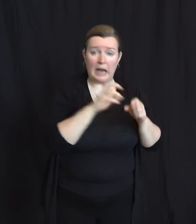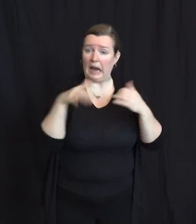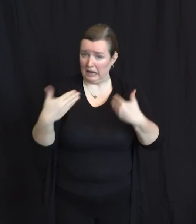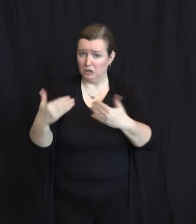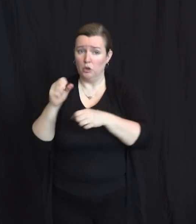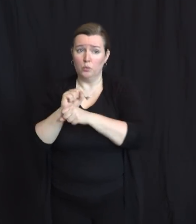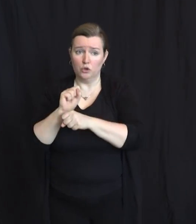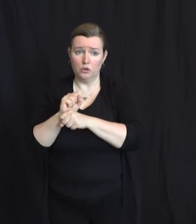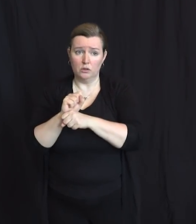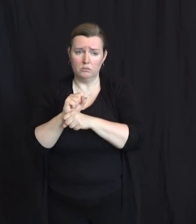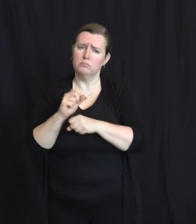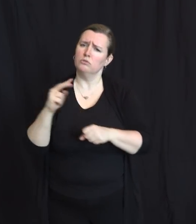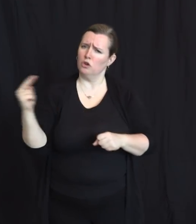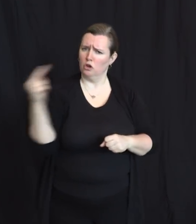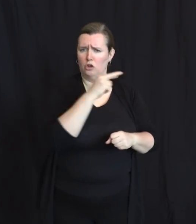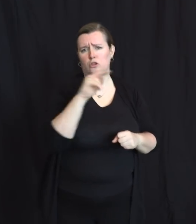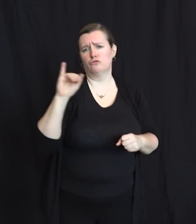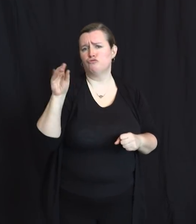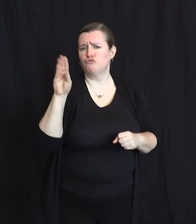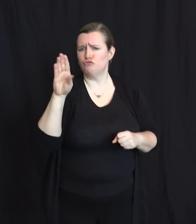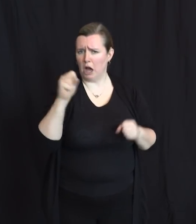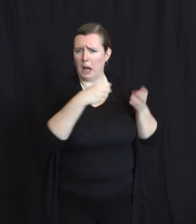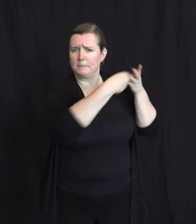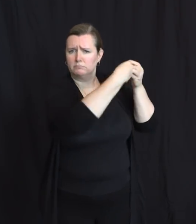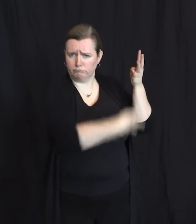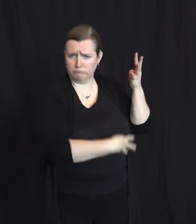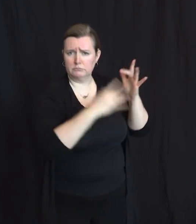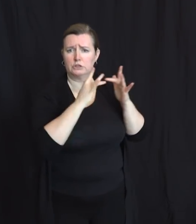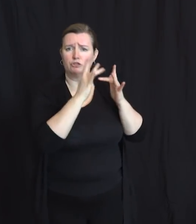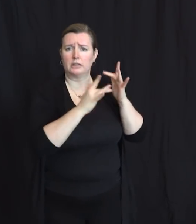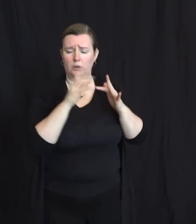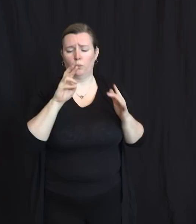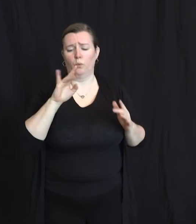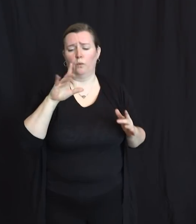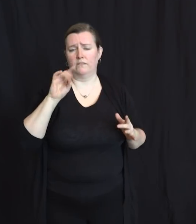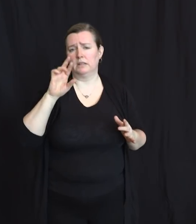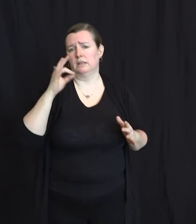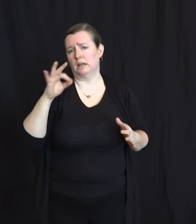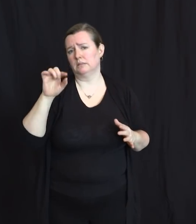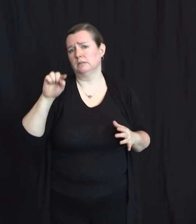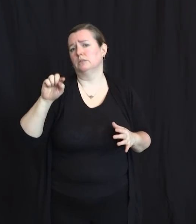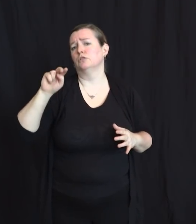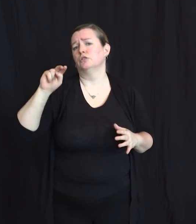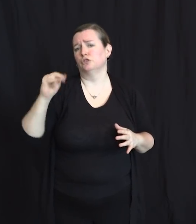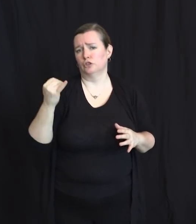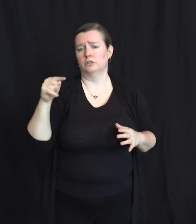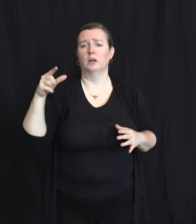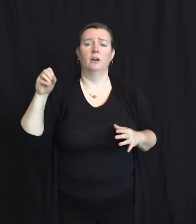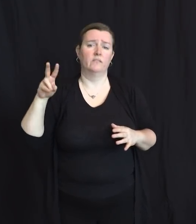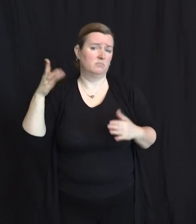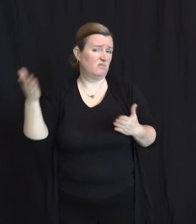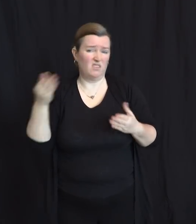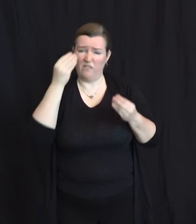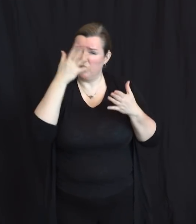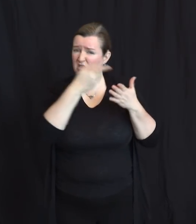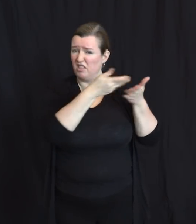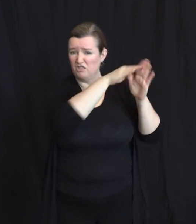jobs portal available through covid19.nj.gov, the information hub, which is currently listing more